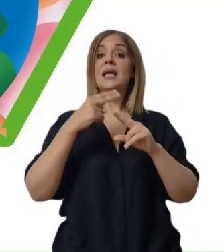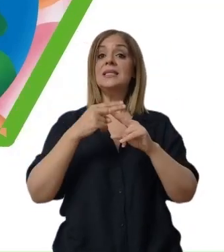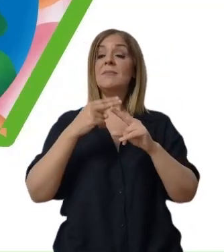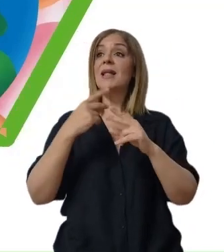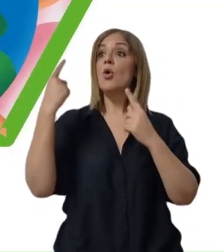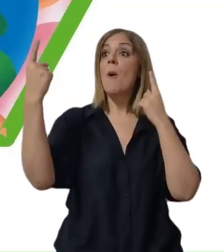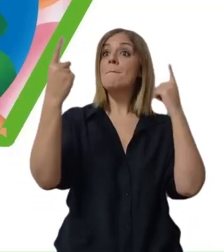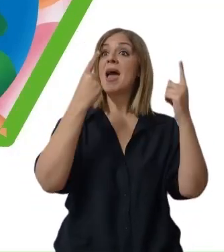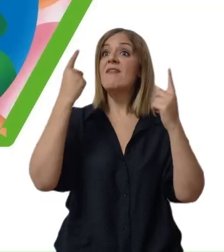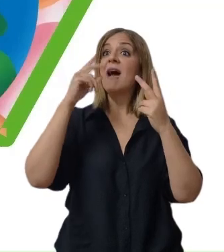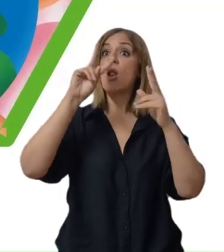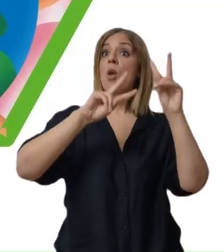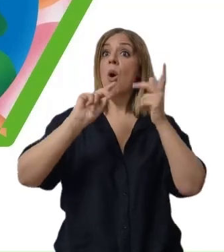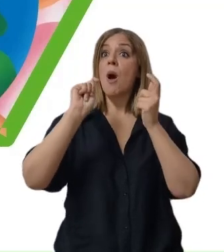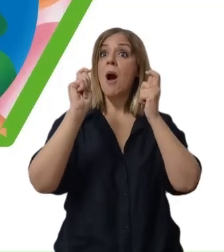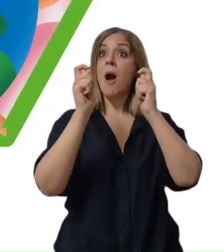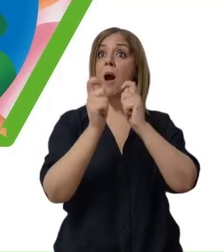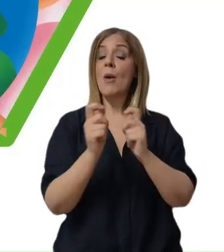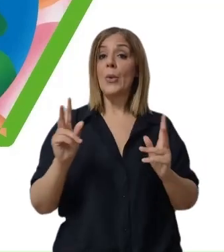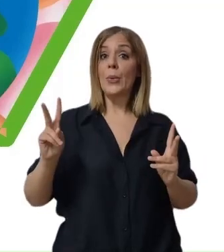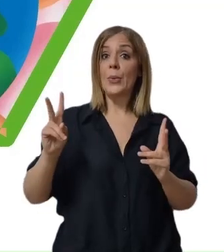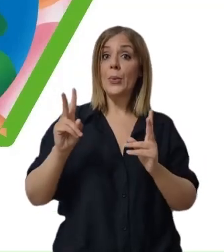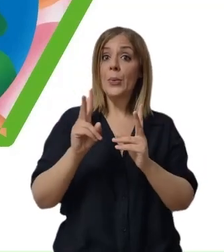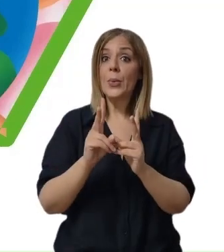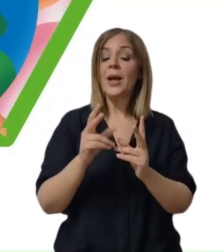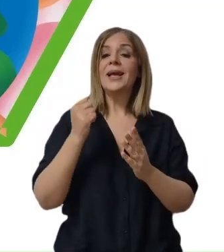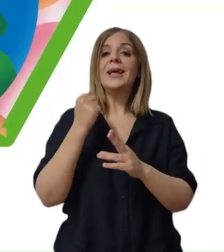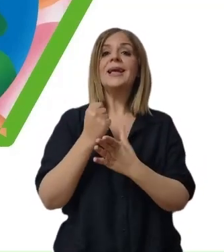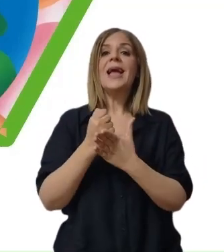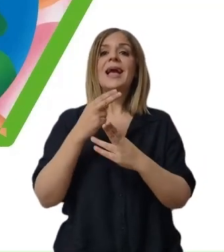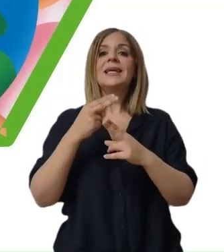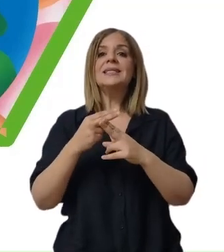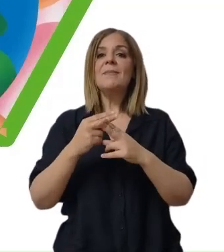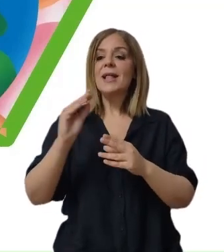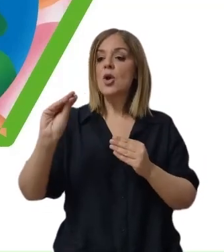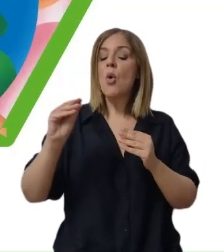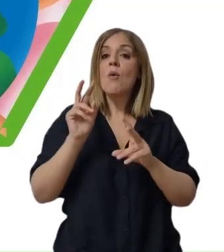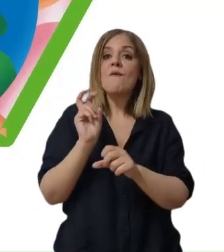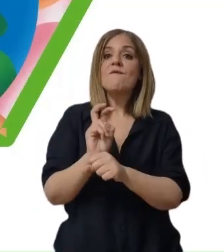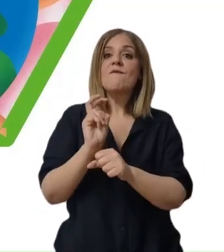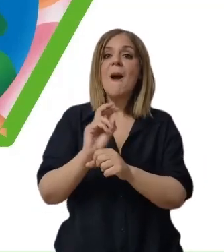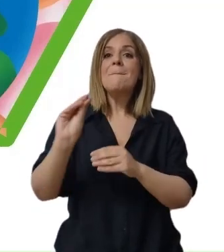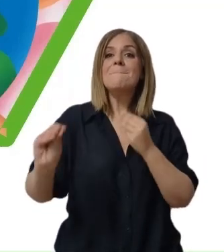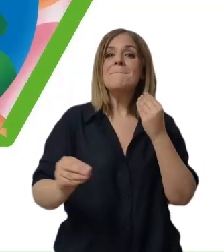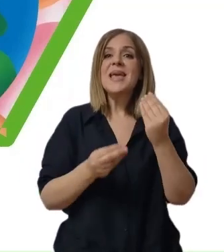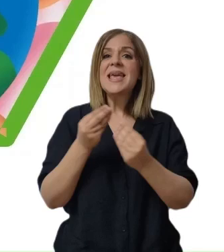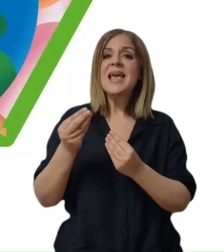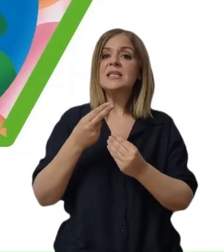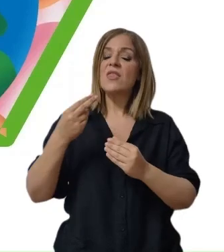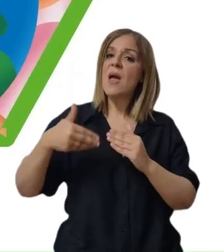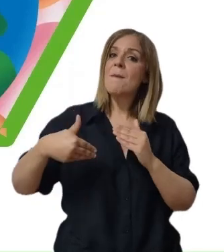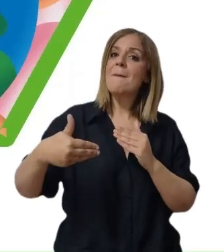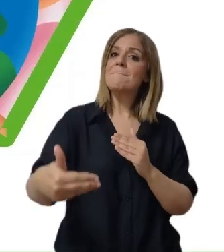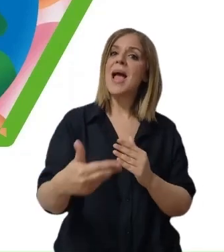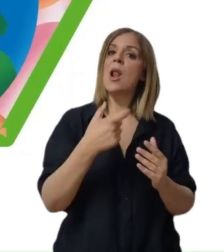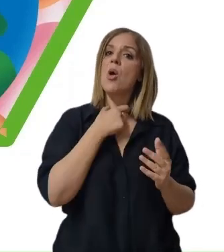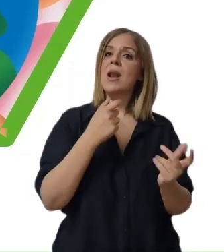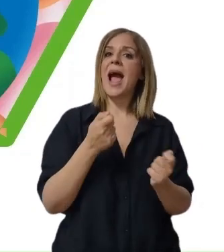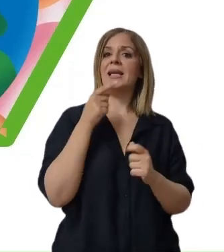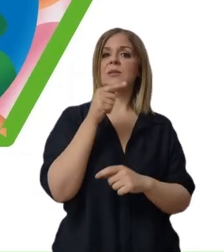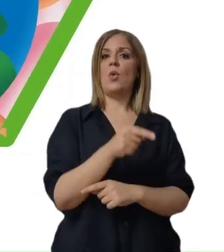impact, and ensuring natural resources are available for future generations and for our children and